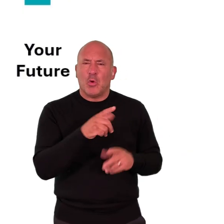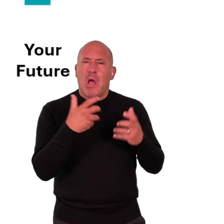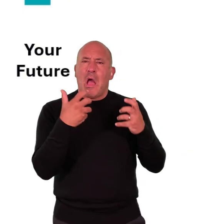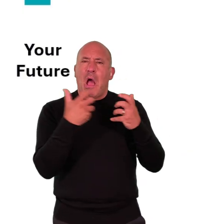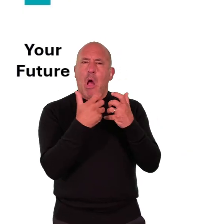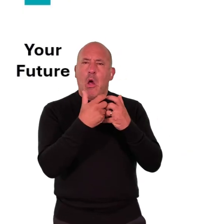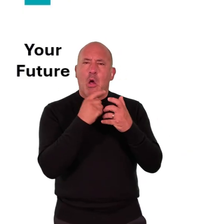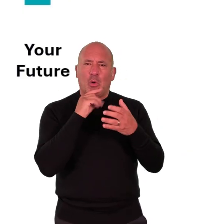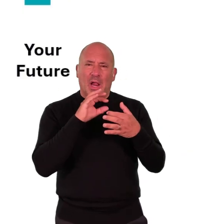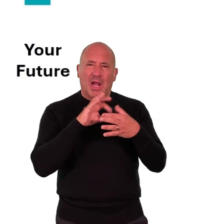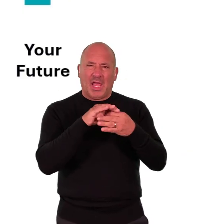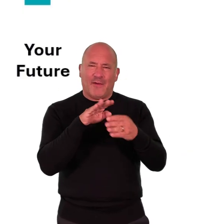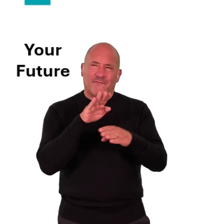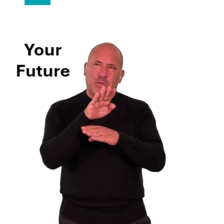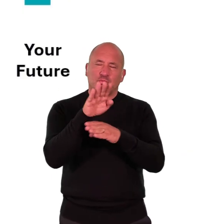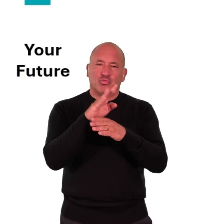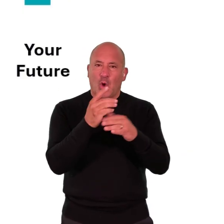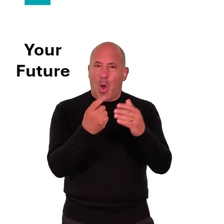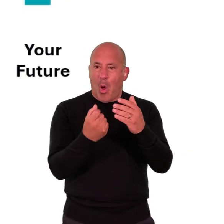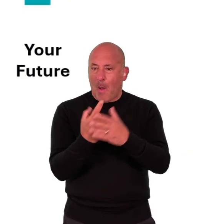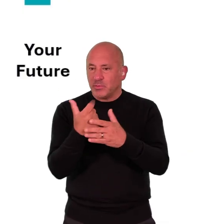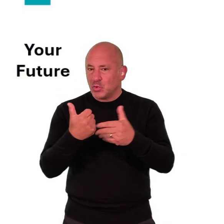opportunities?